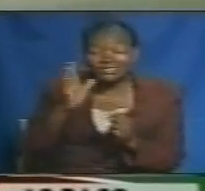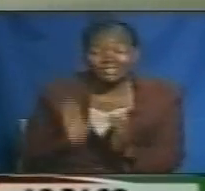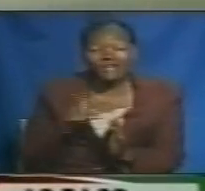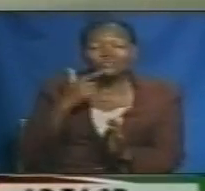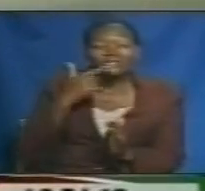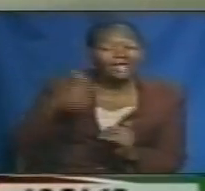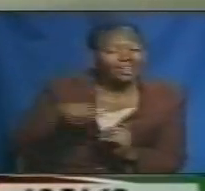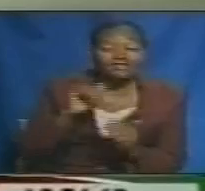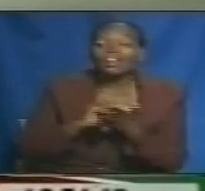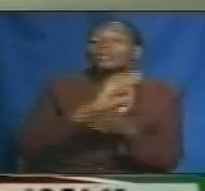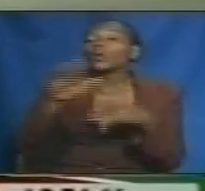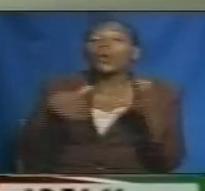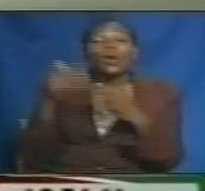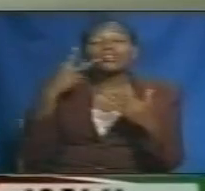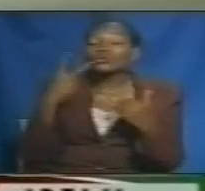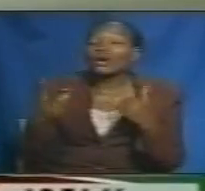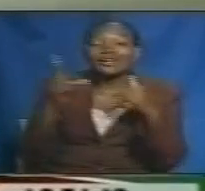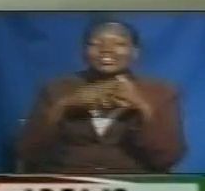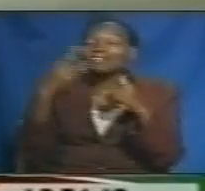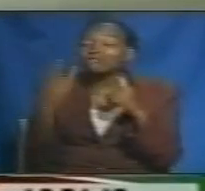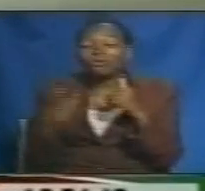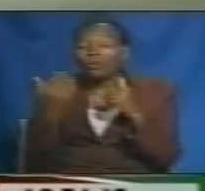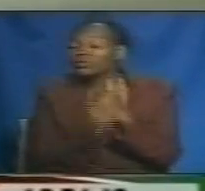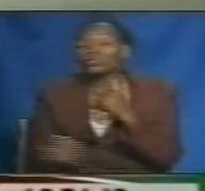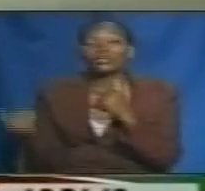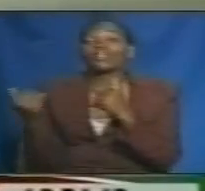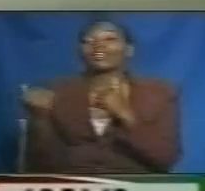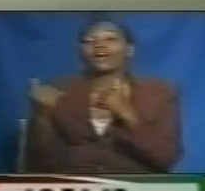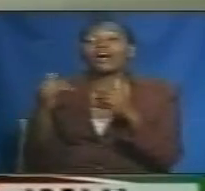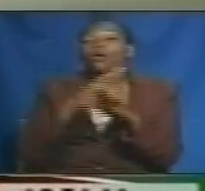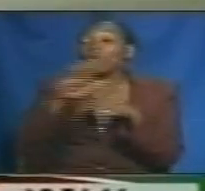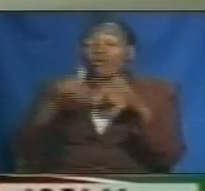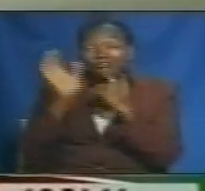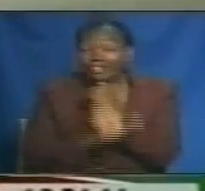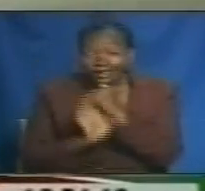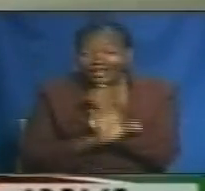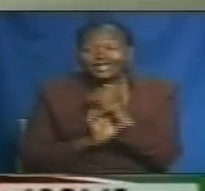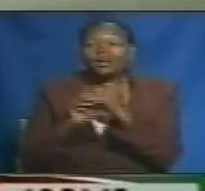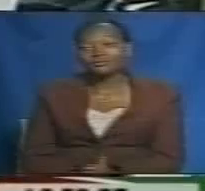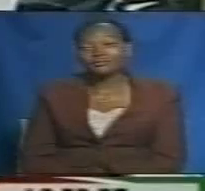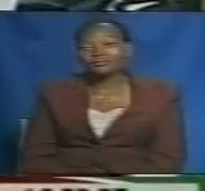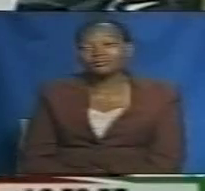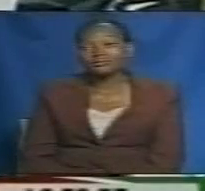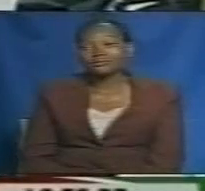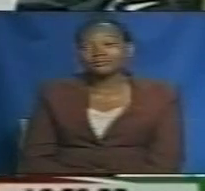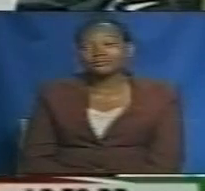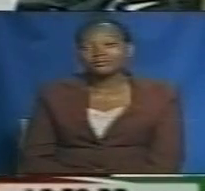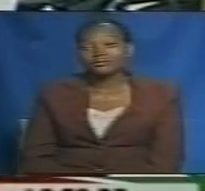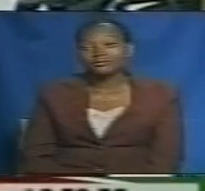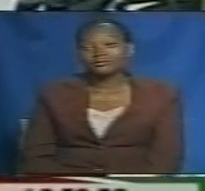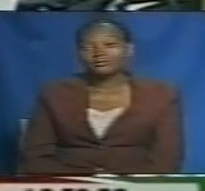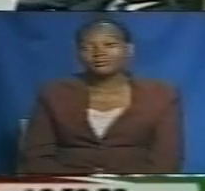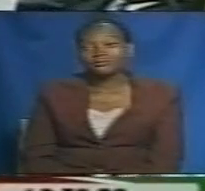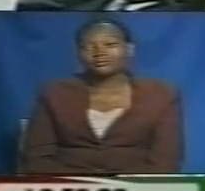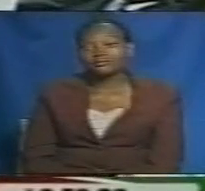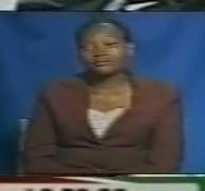that all the 274 children across the country were tested. The debate may have come to